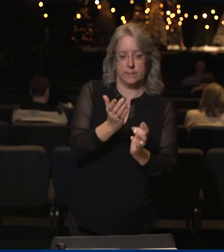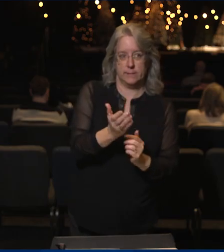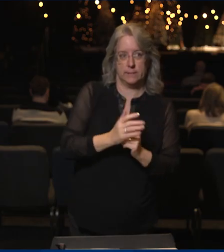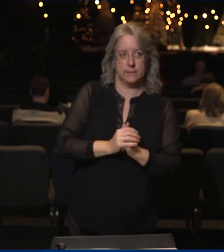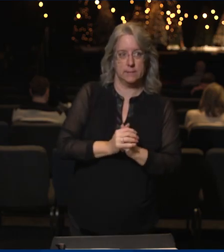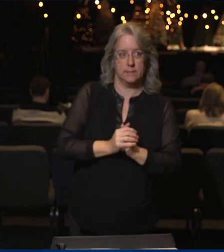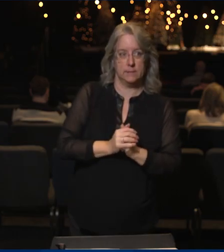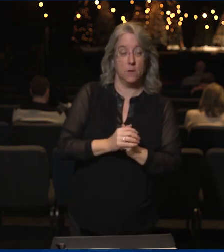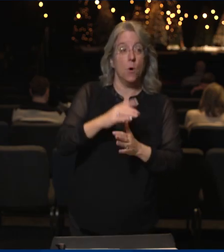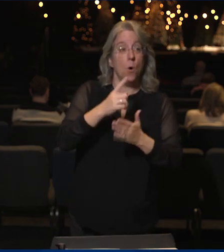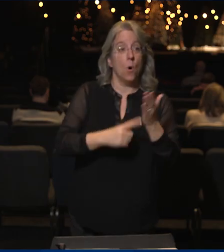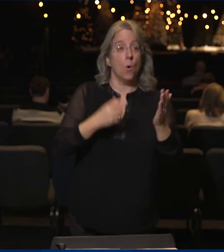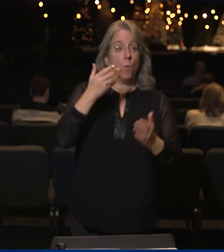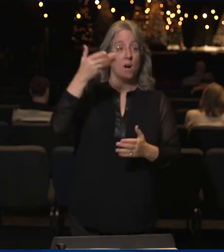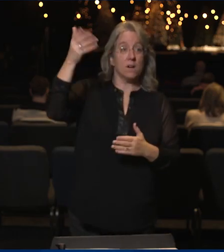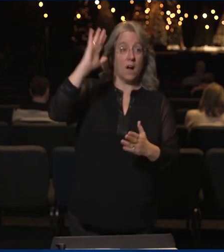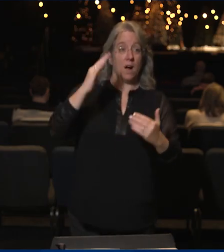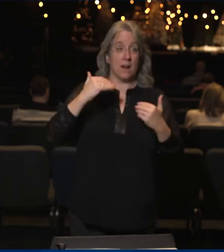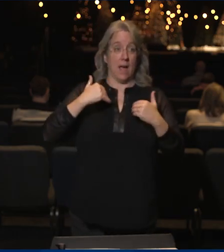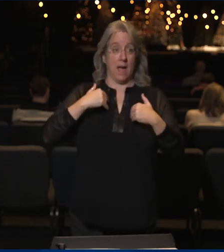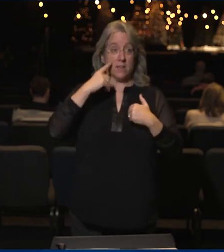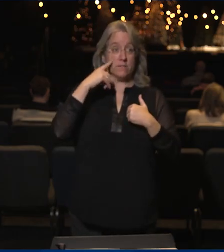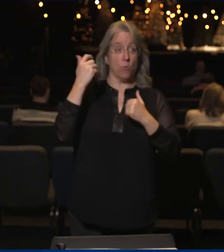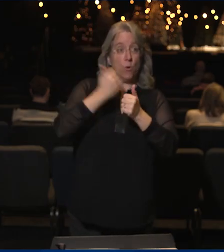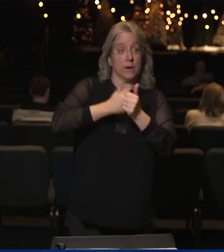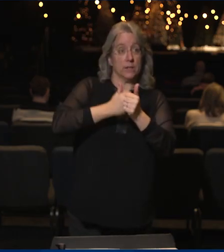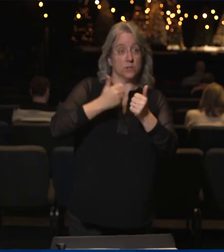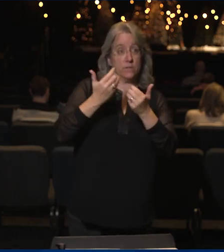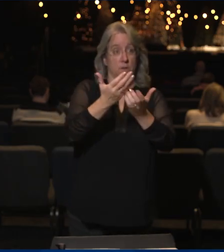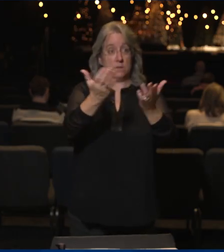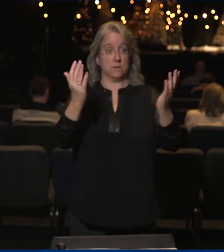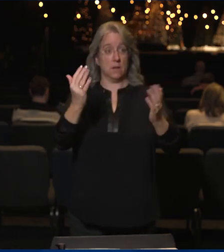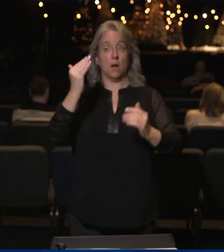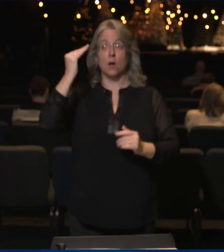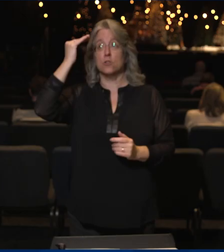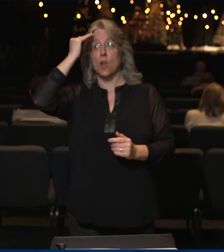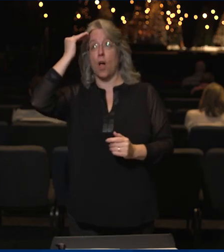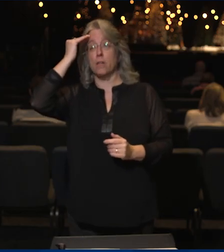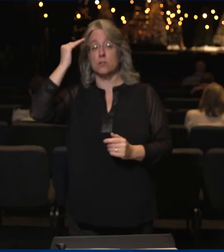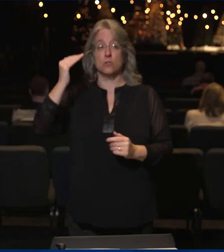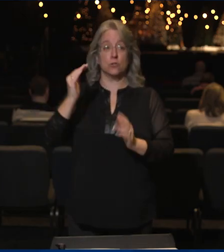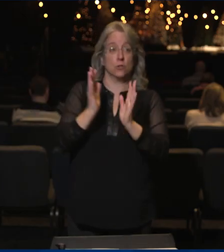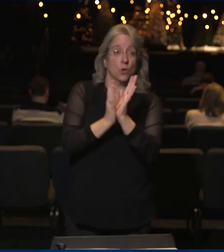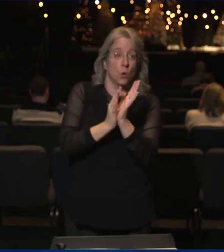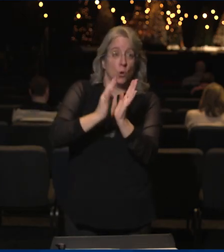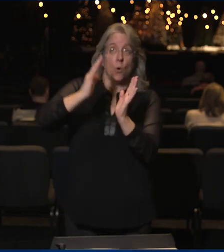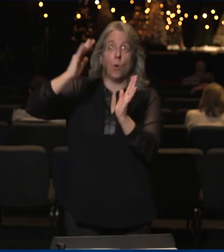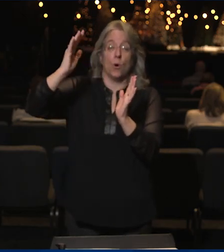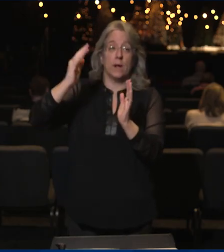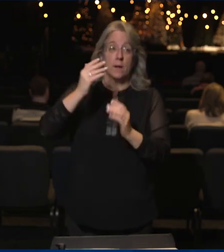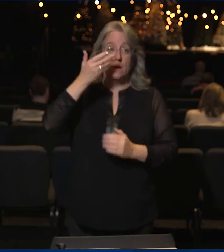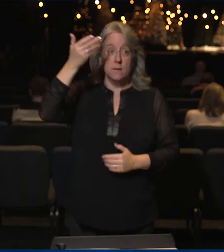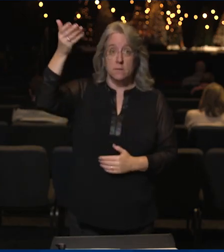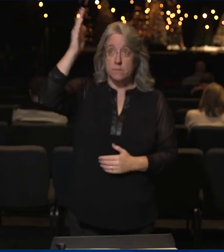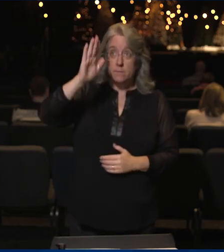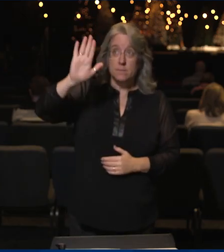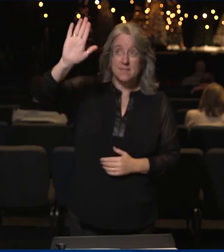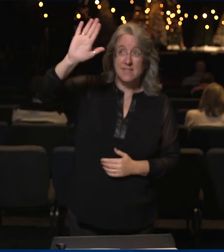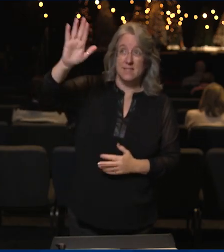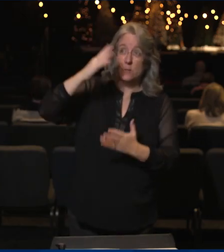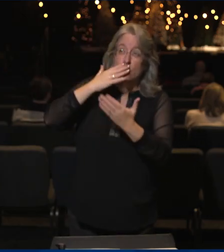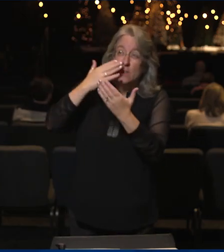That what God has for us is the knowledge of the glory of God's goodness that's displayed on the very